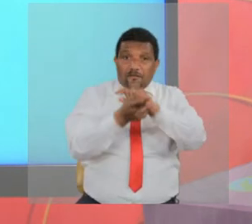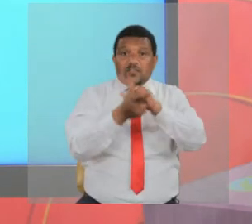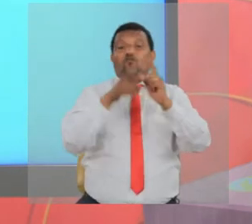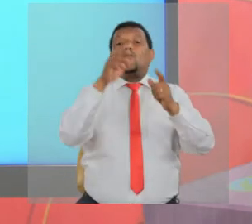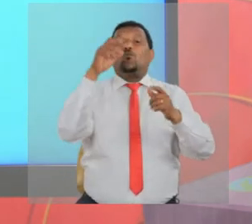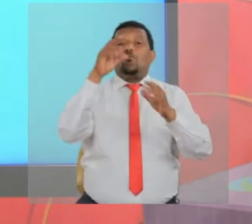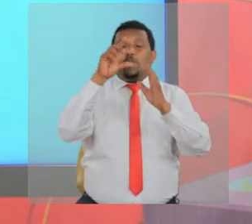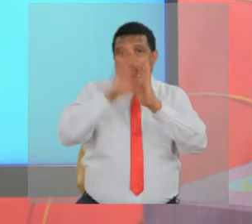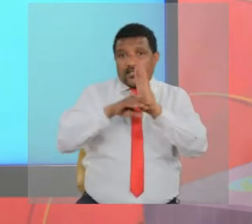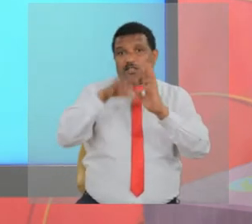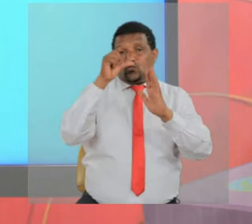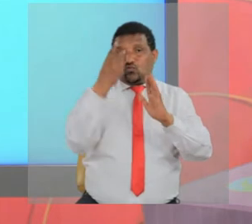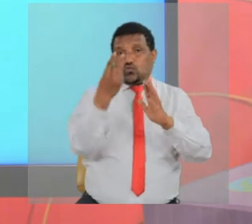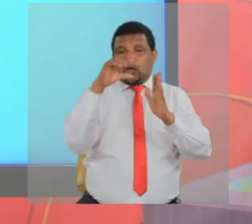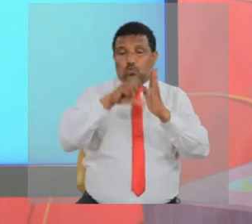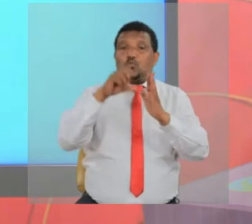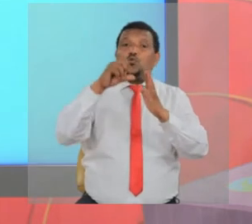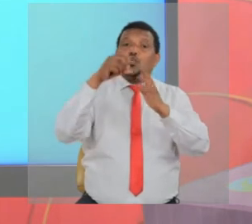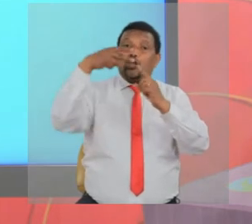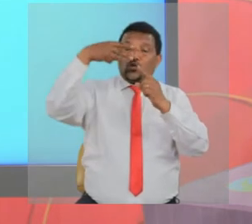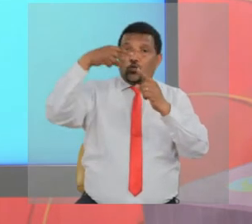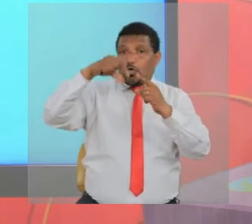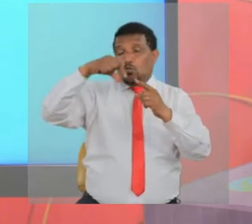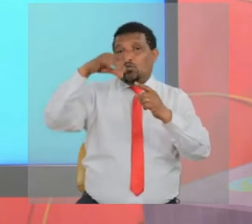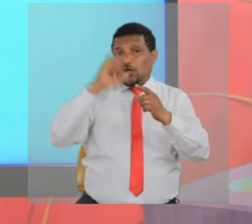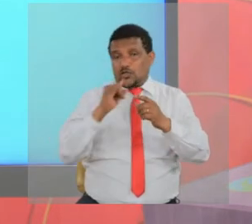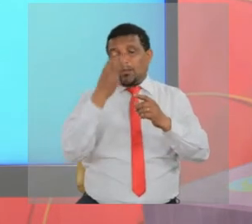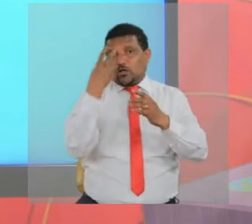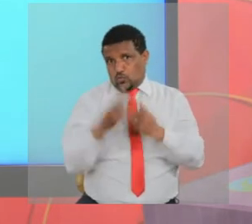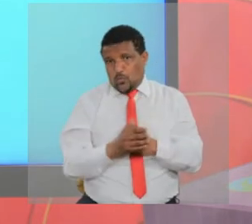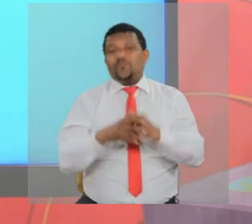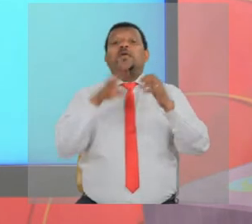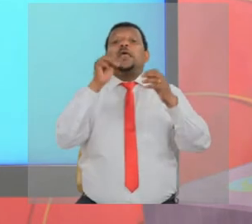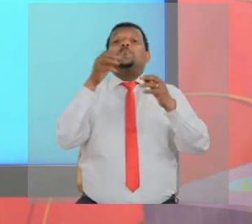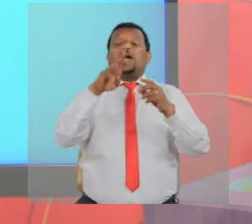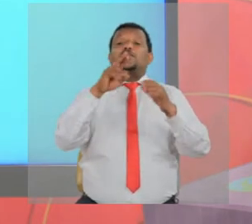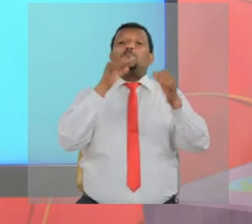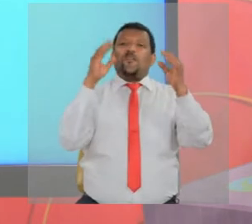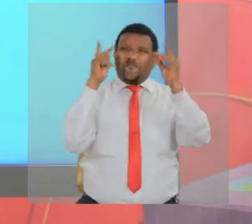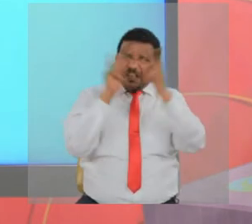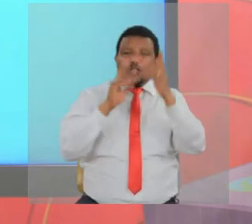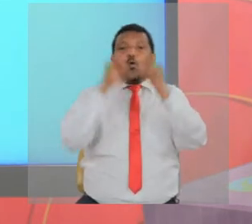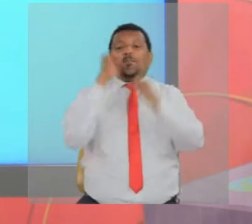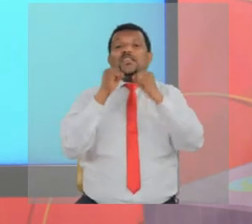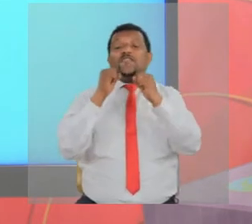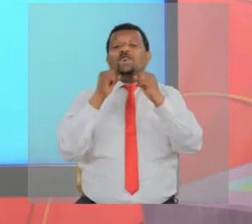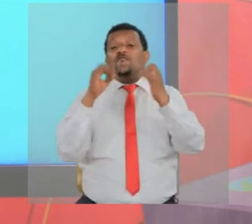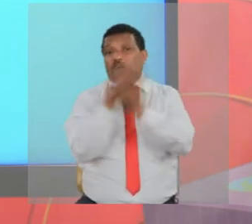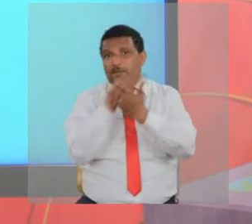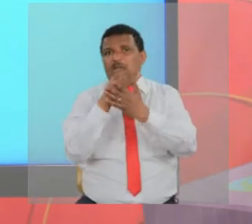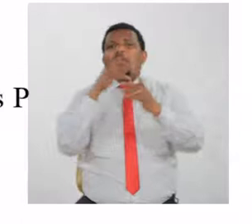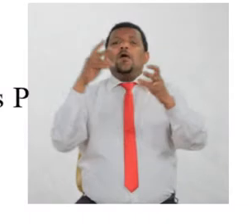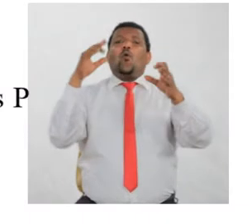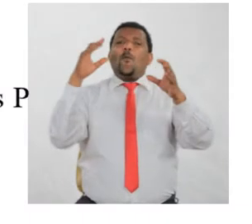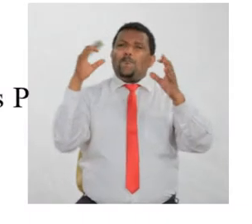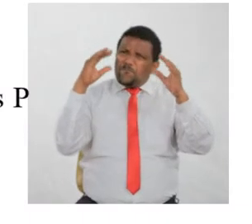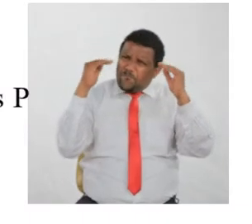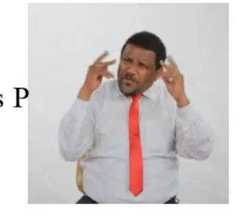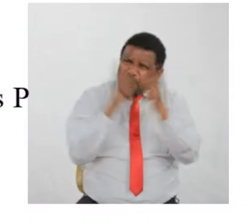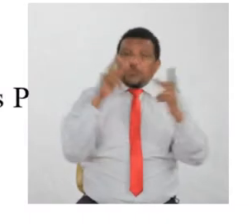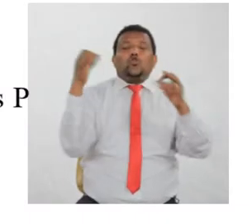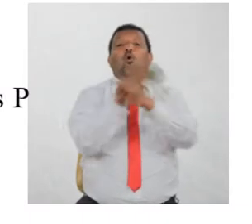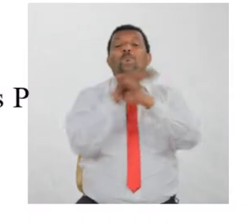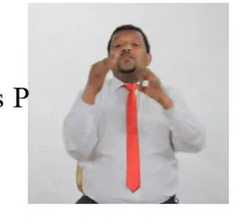2. And another information to get the MR of a perfectly competitive firm. A perfectly competitive